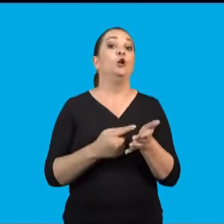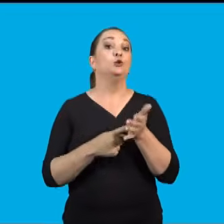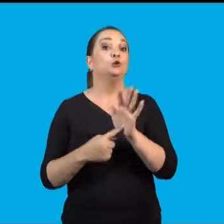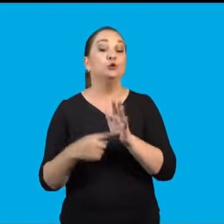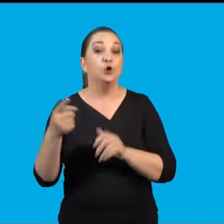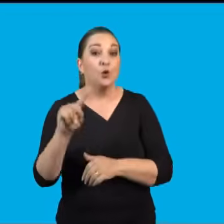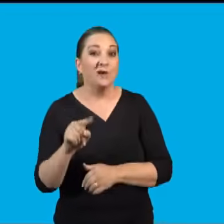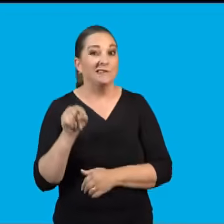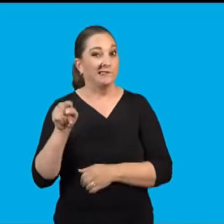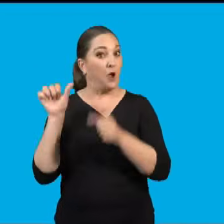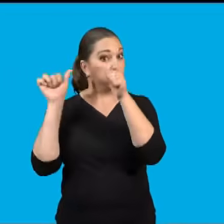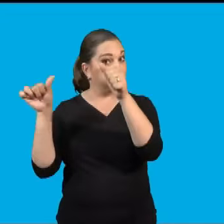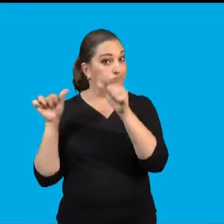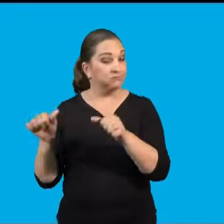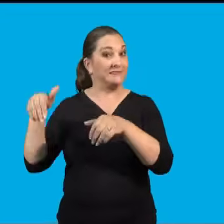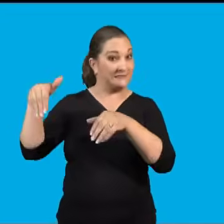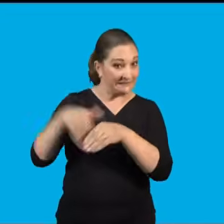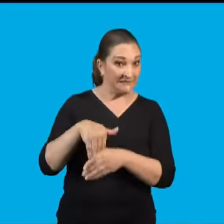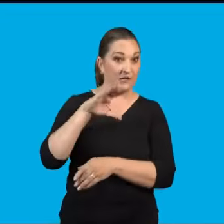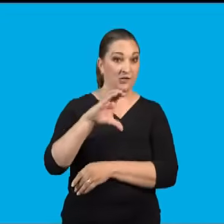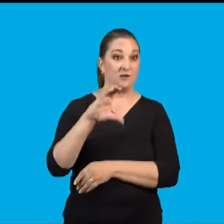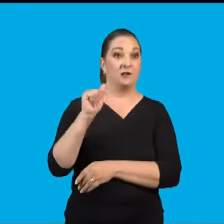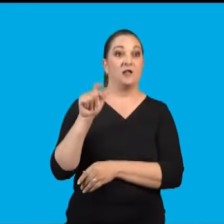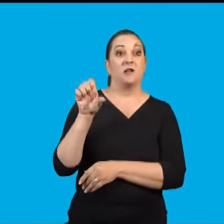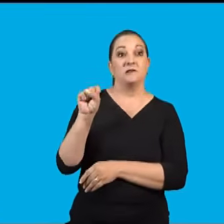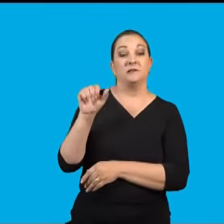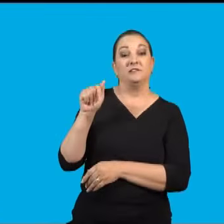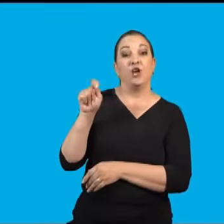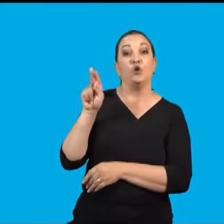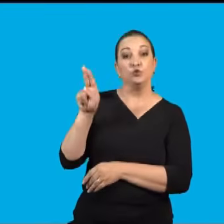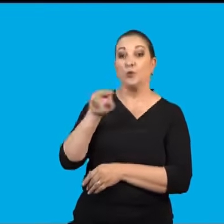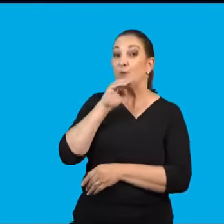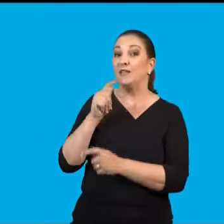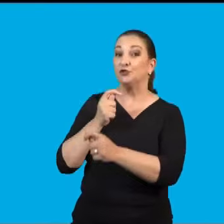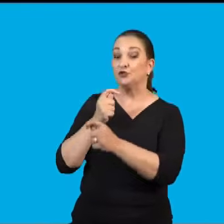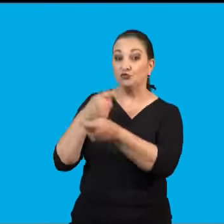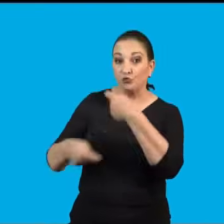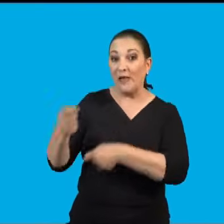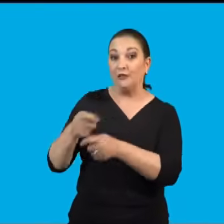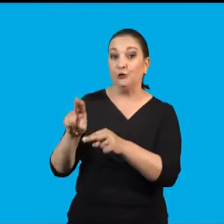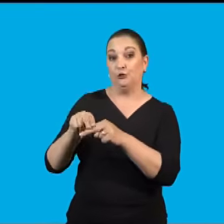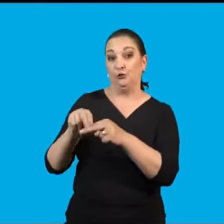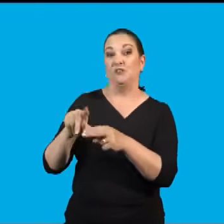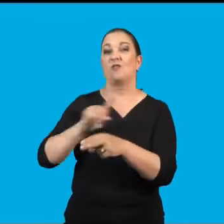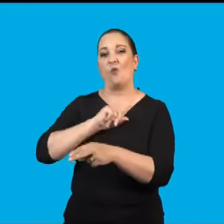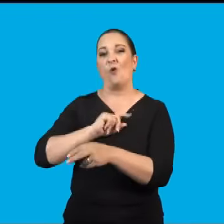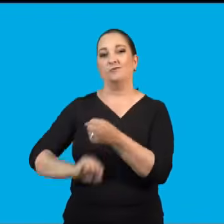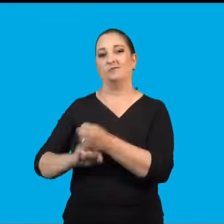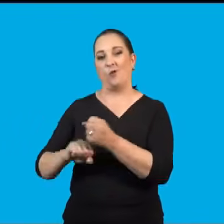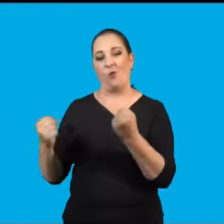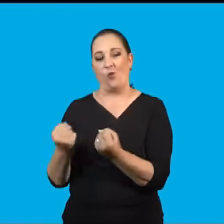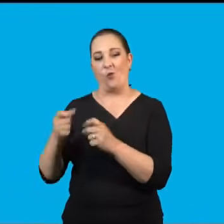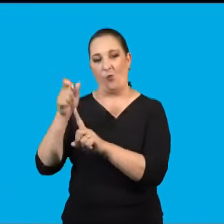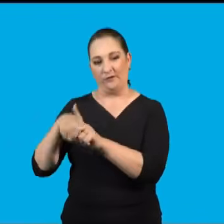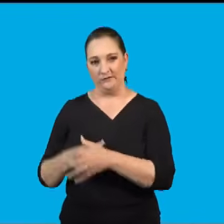show you that that poster belongs to COSATU, which was a trade union for workers. Now,